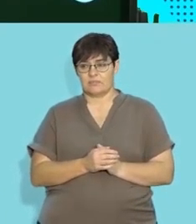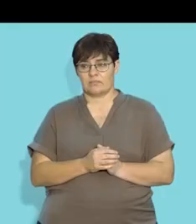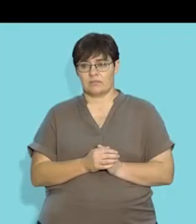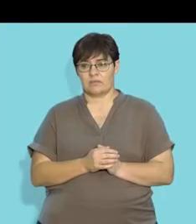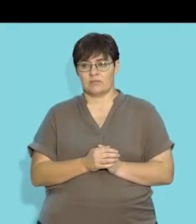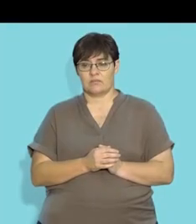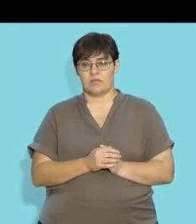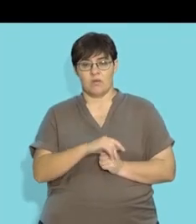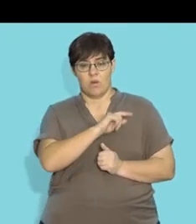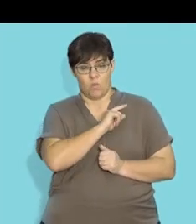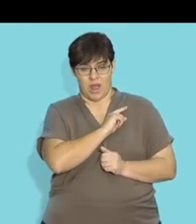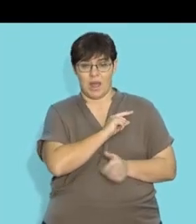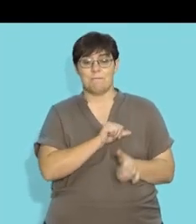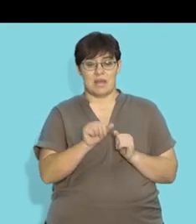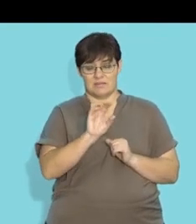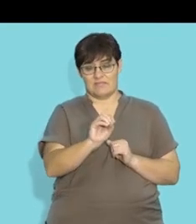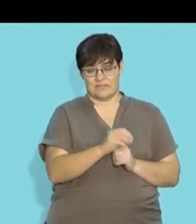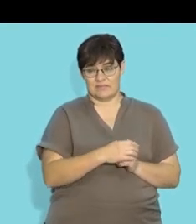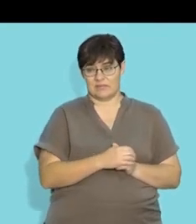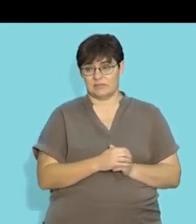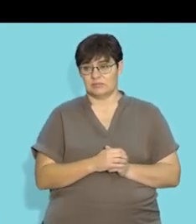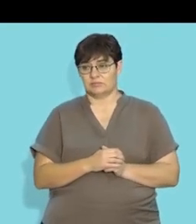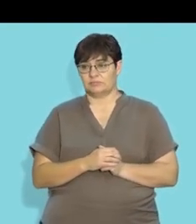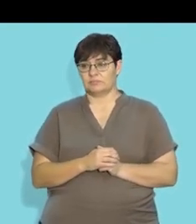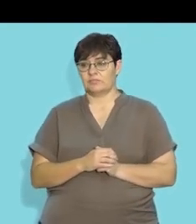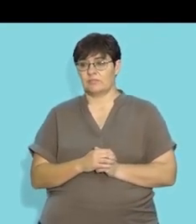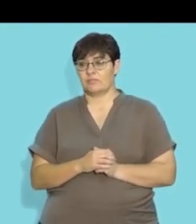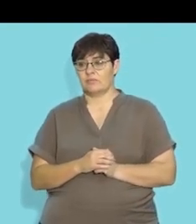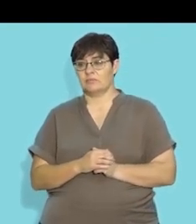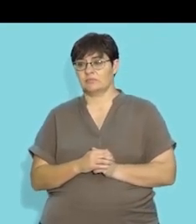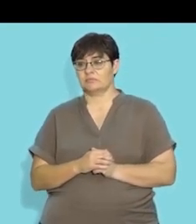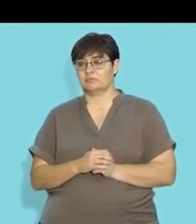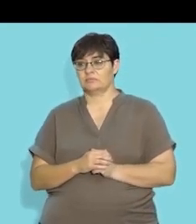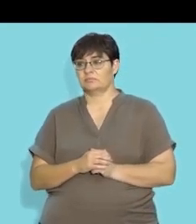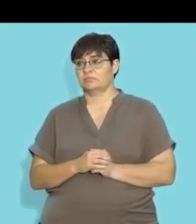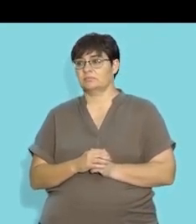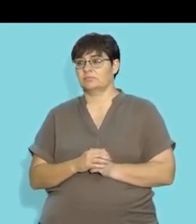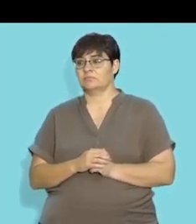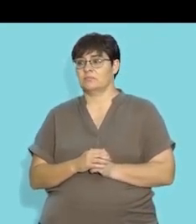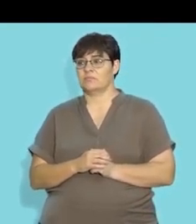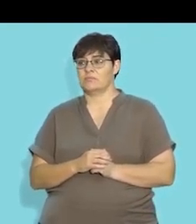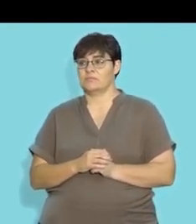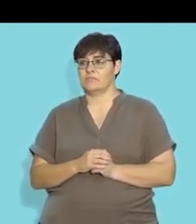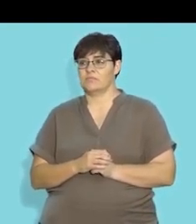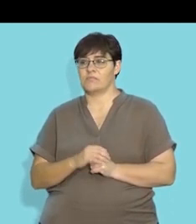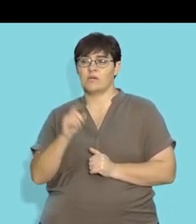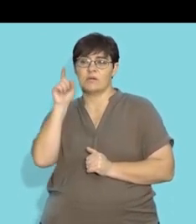reasons. Okay? Because they're definitely getting better. That's the first. Now, let's see